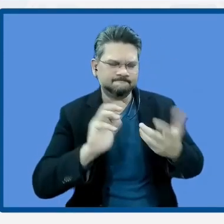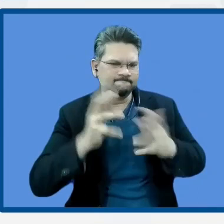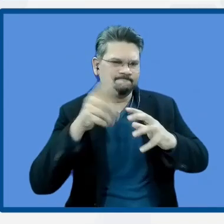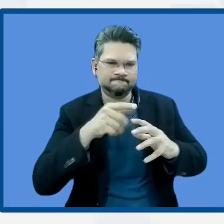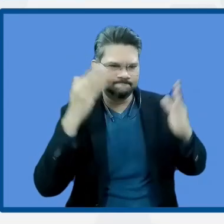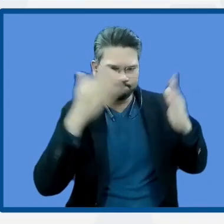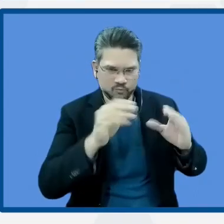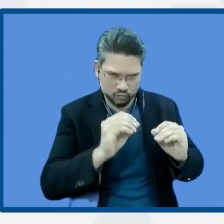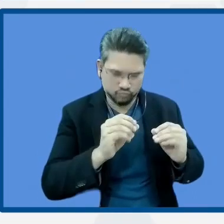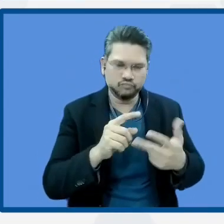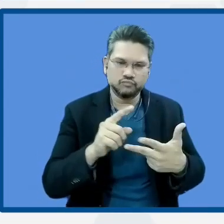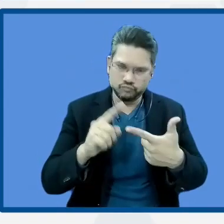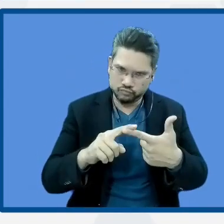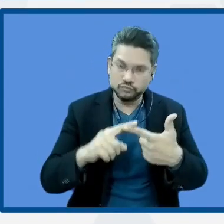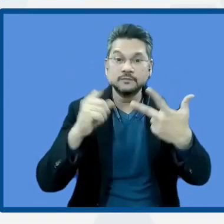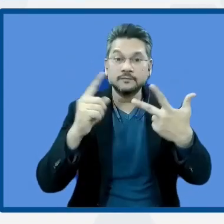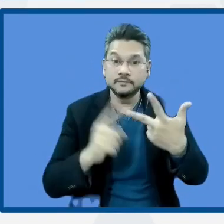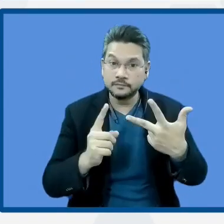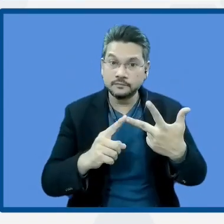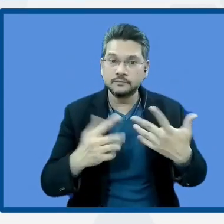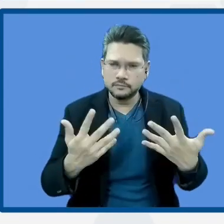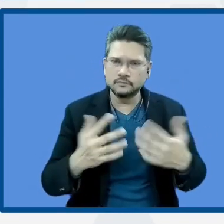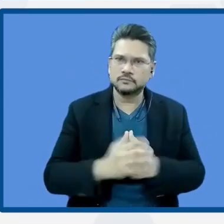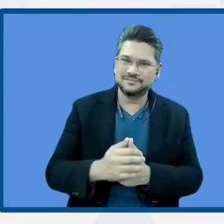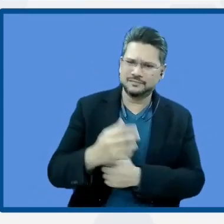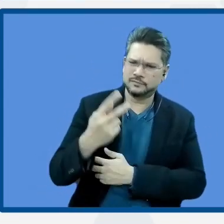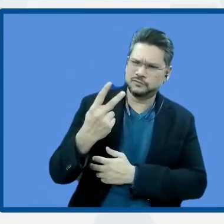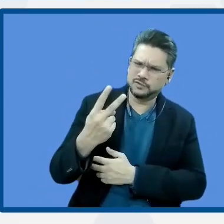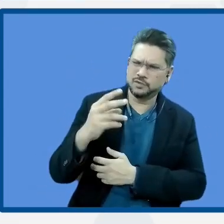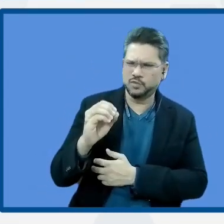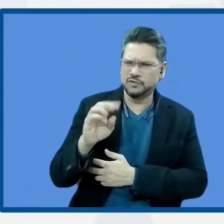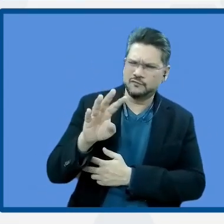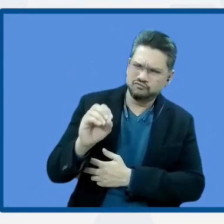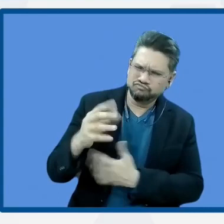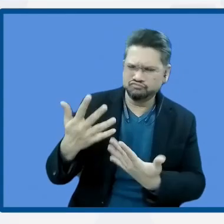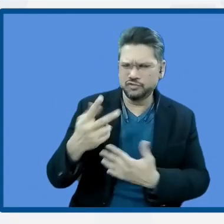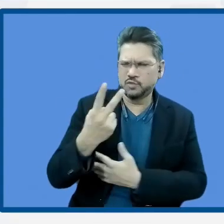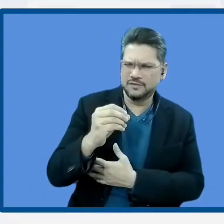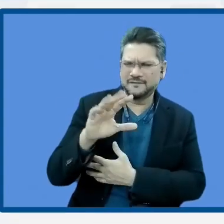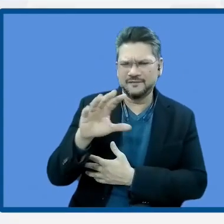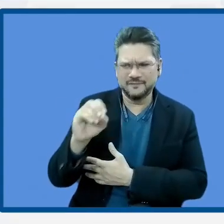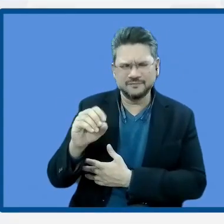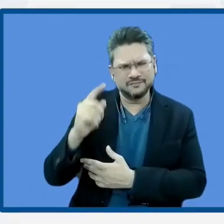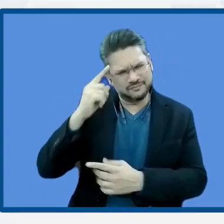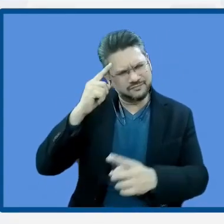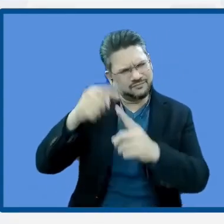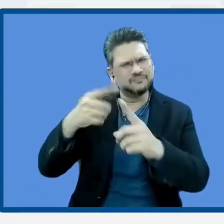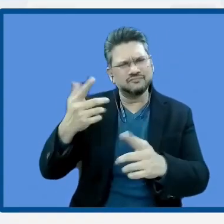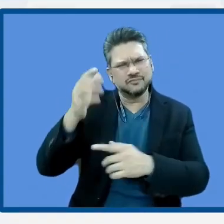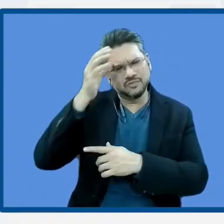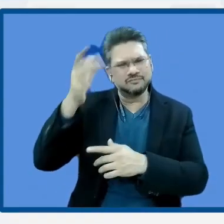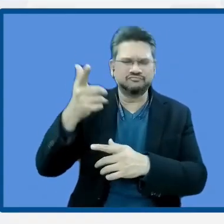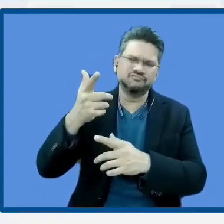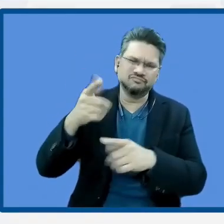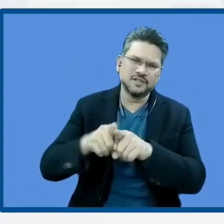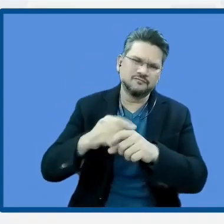or by 2040, 2050 is the concept of resilience. Okay, over the past 30 years, I think